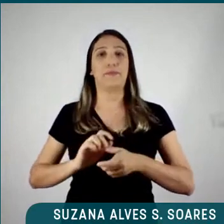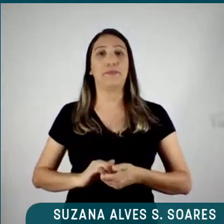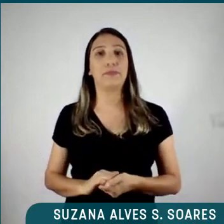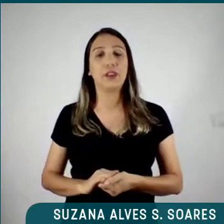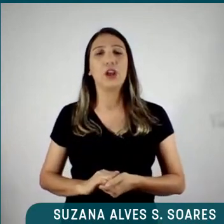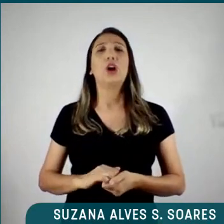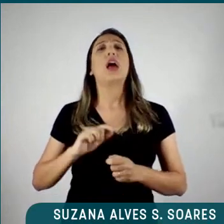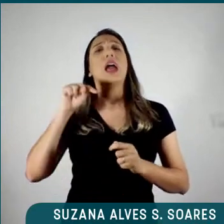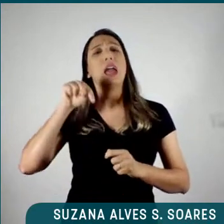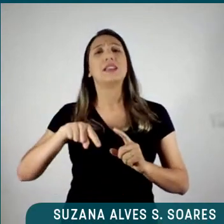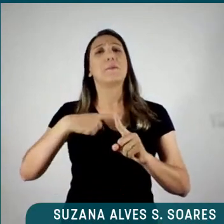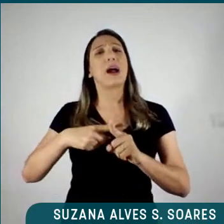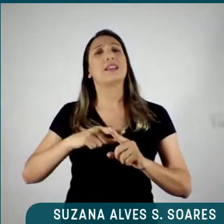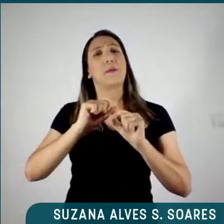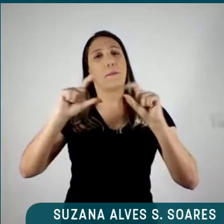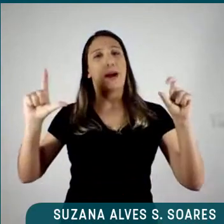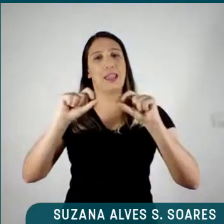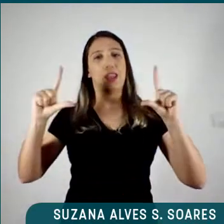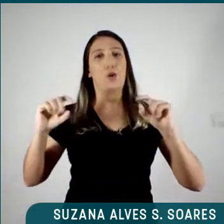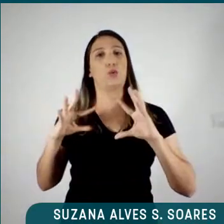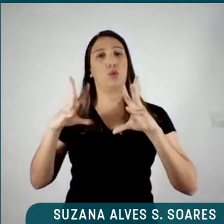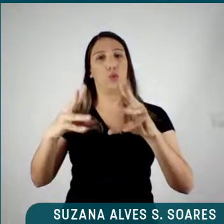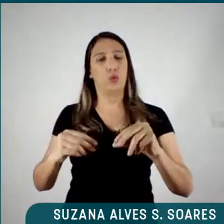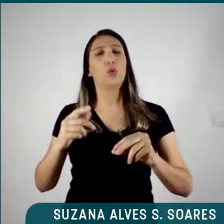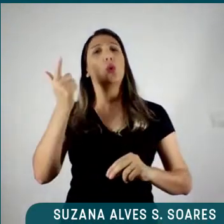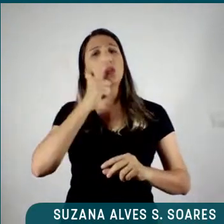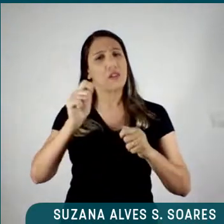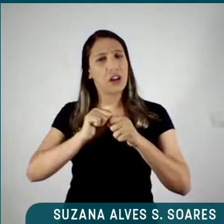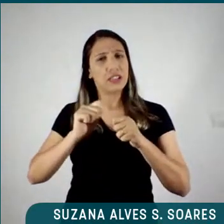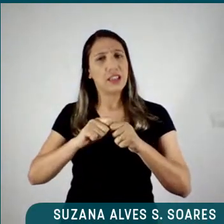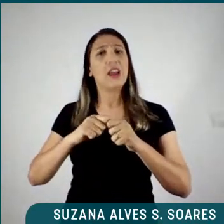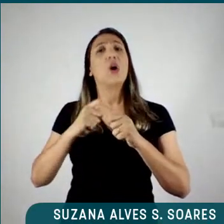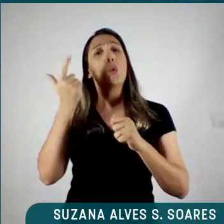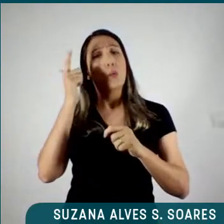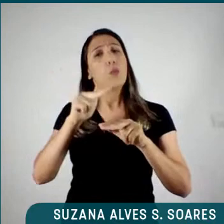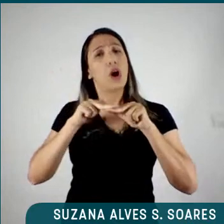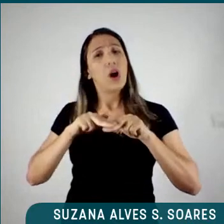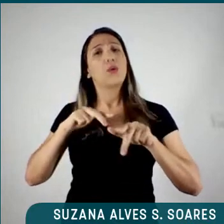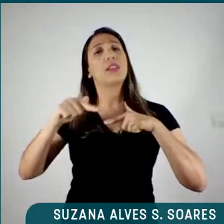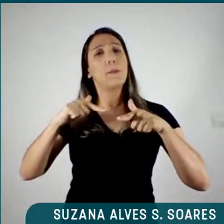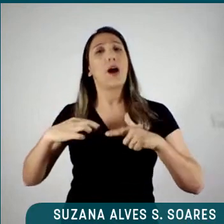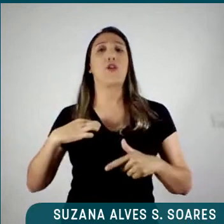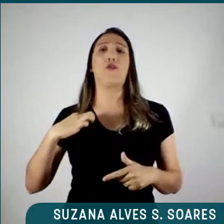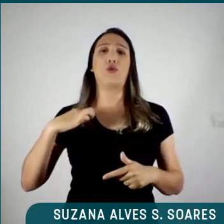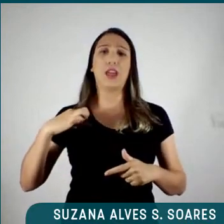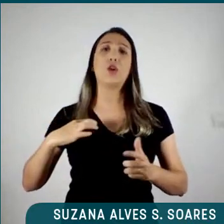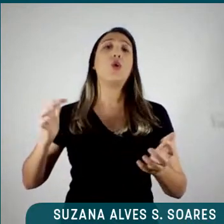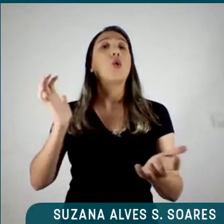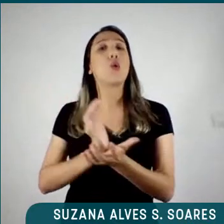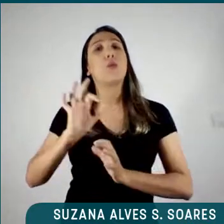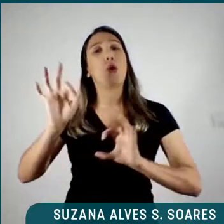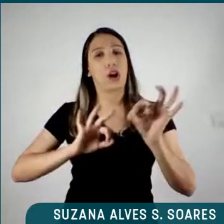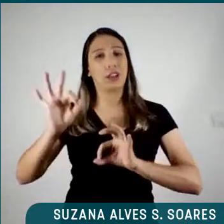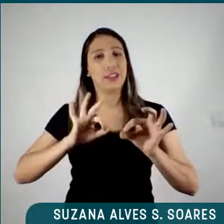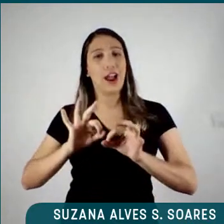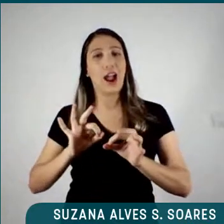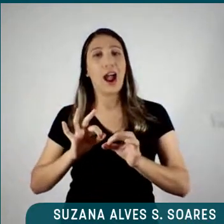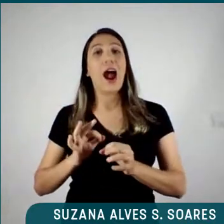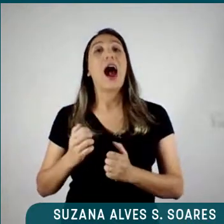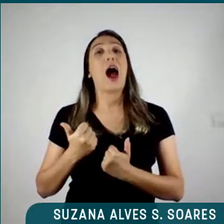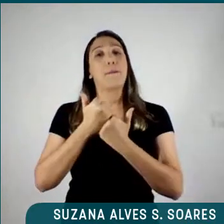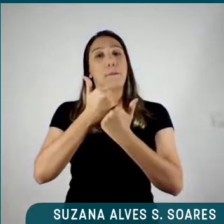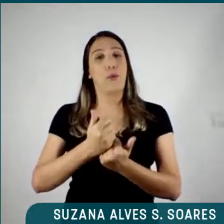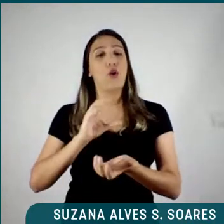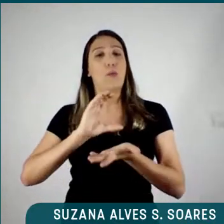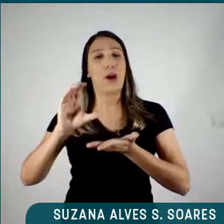Women and Pandemic. These and all the other sessions are being realized thanks to the voluntary work of